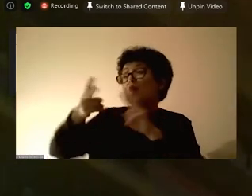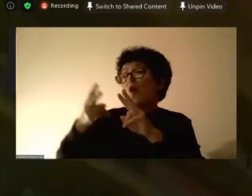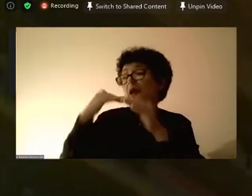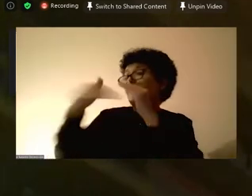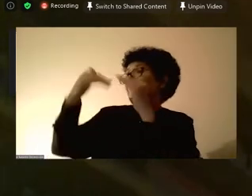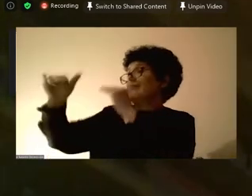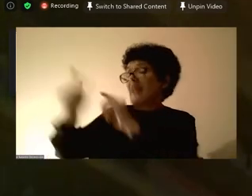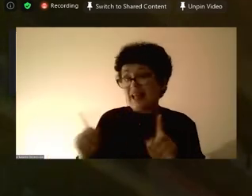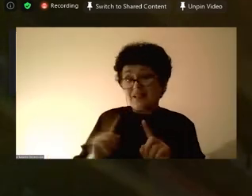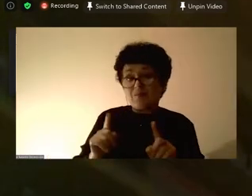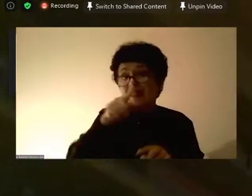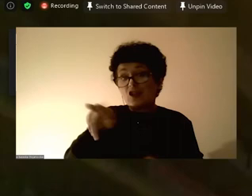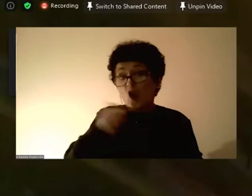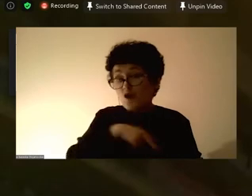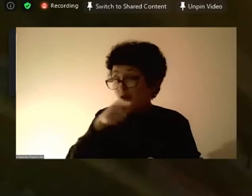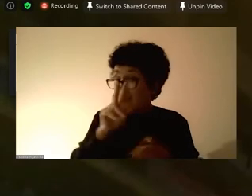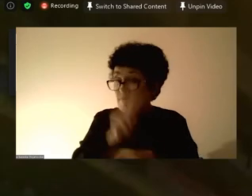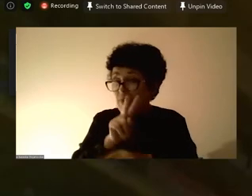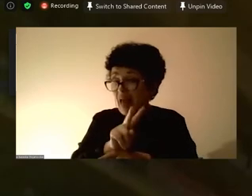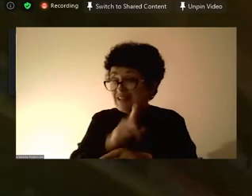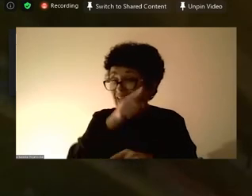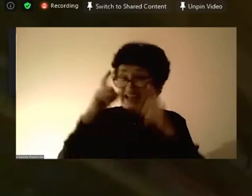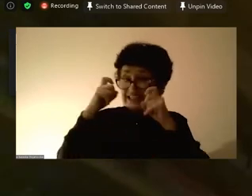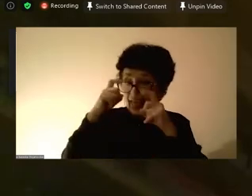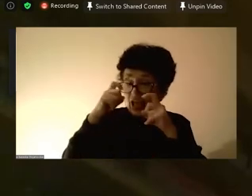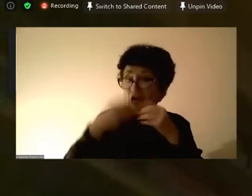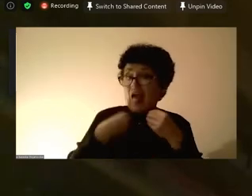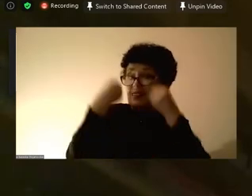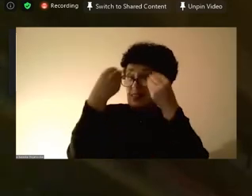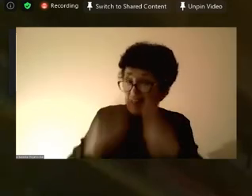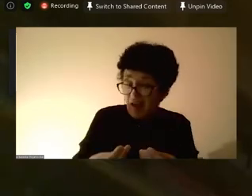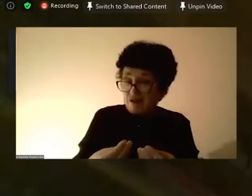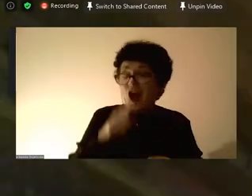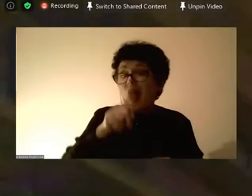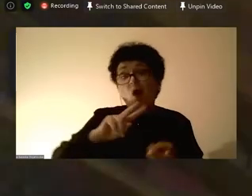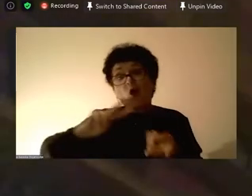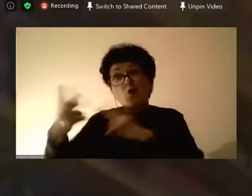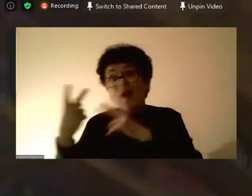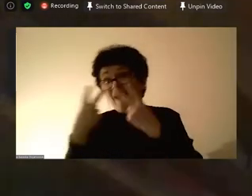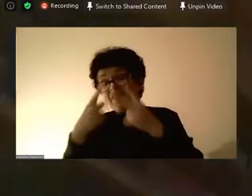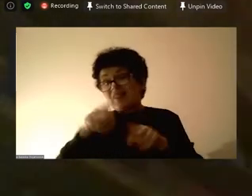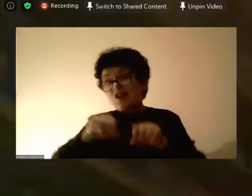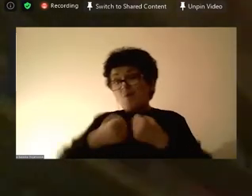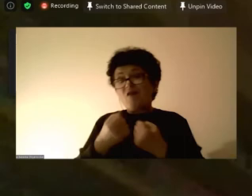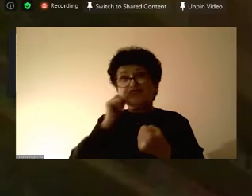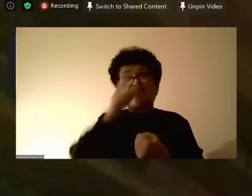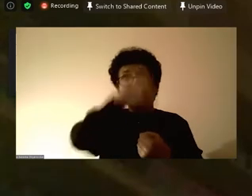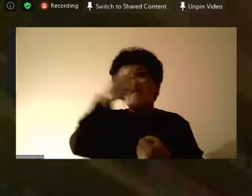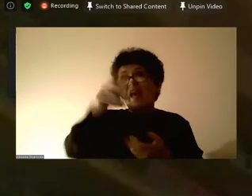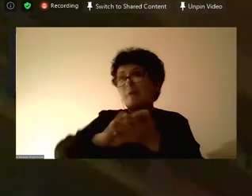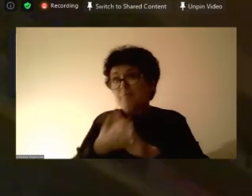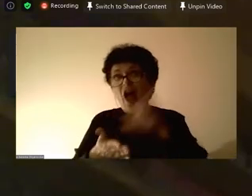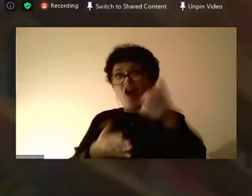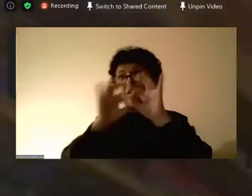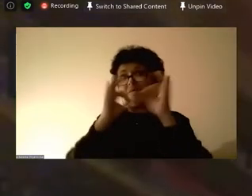because you will probably hurt people that are on these pictures, and I will report it. So this is an example of a sort